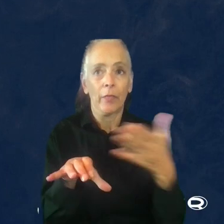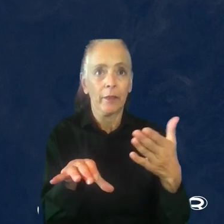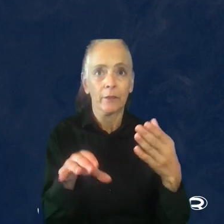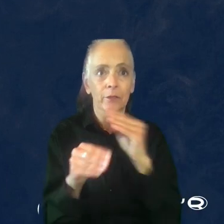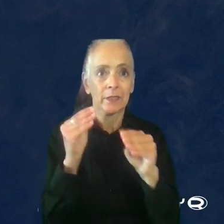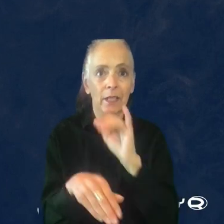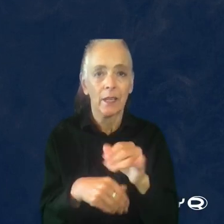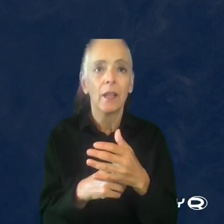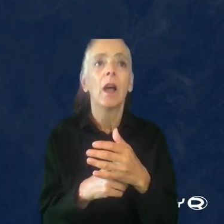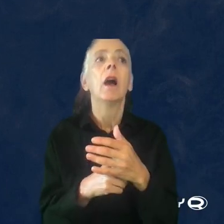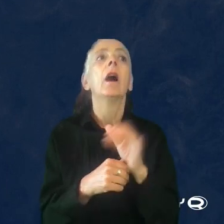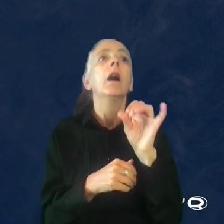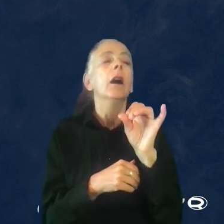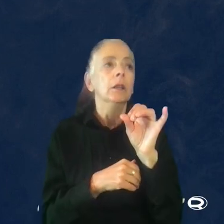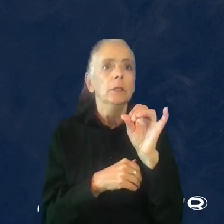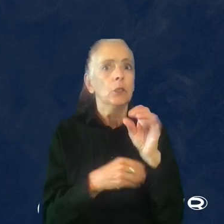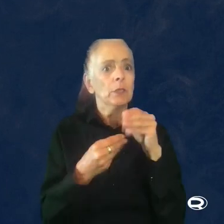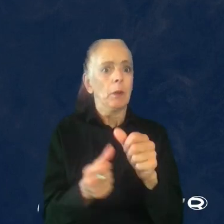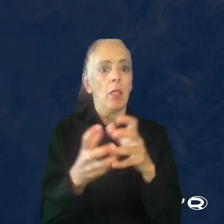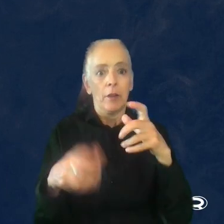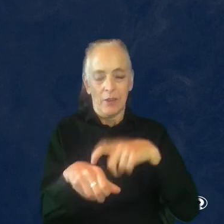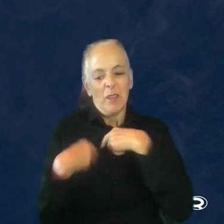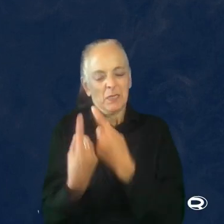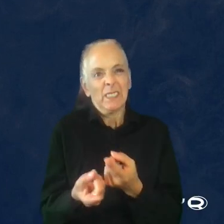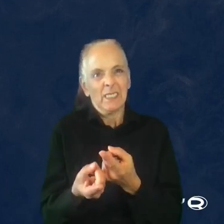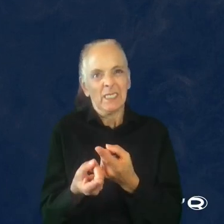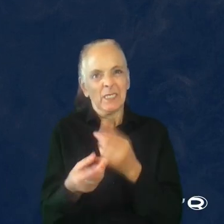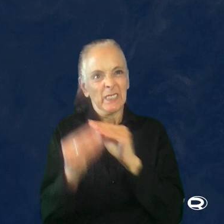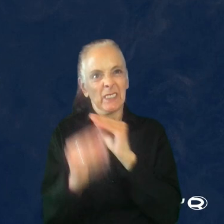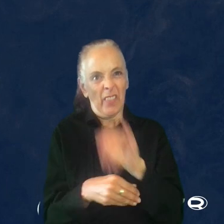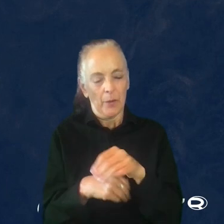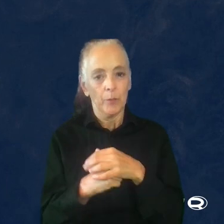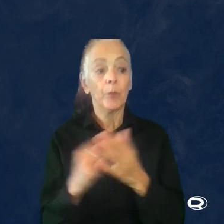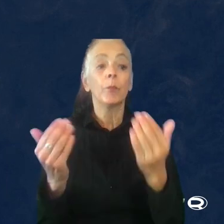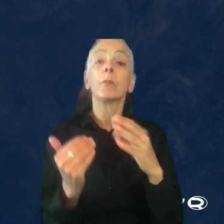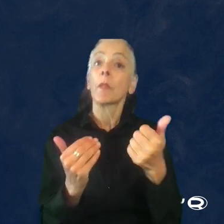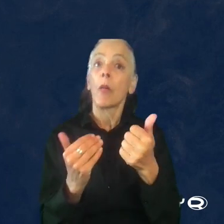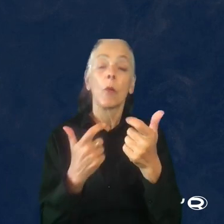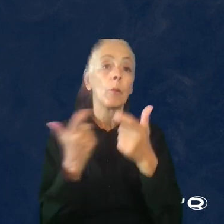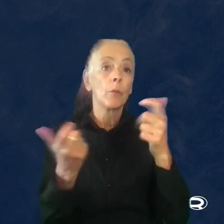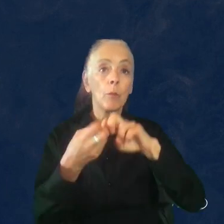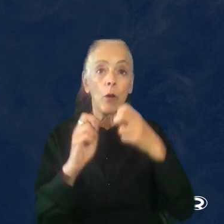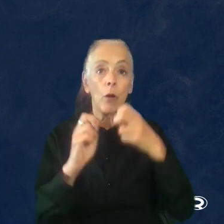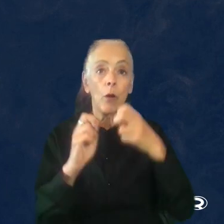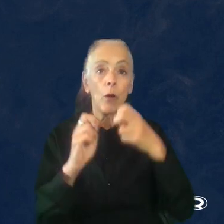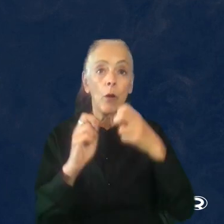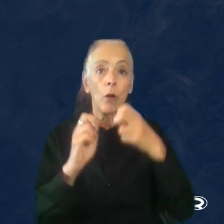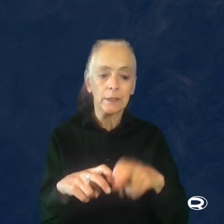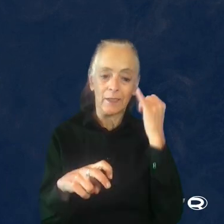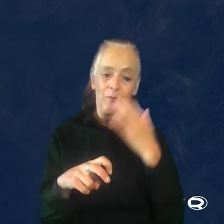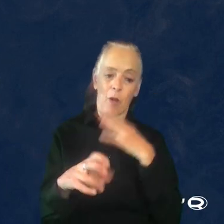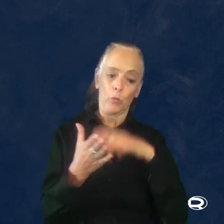something i've been i spent quite some time working on since the other main problem was uh assessing how useful the research